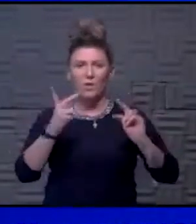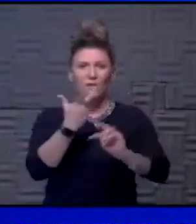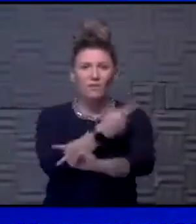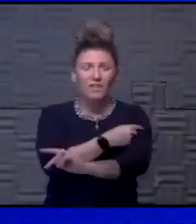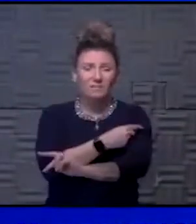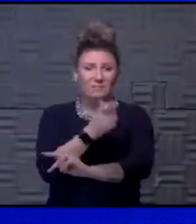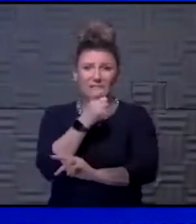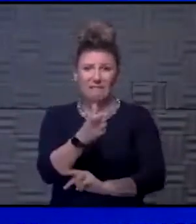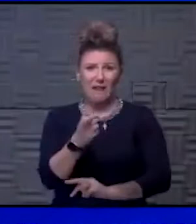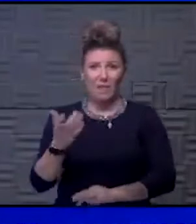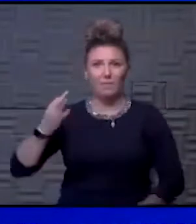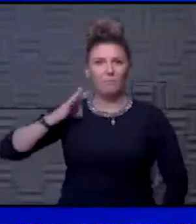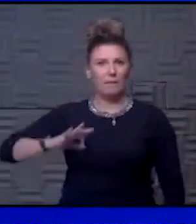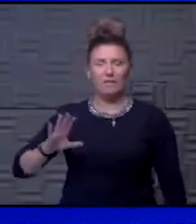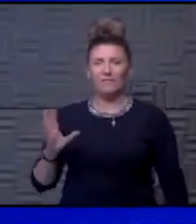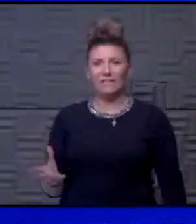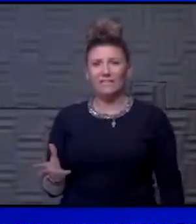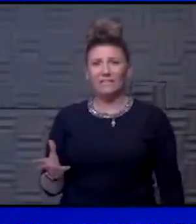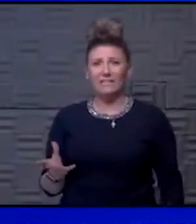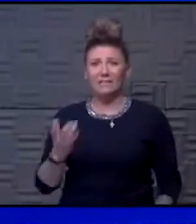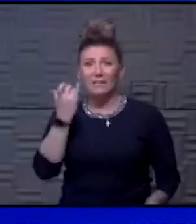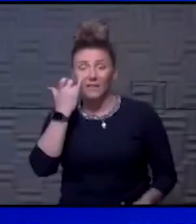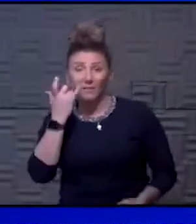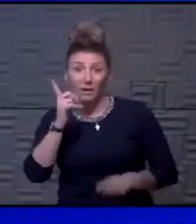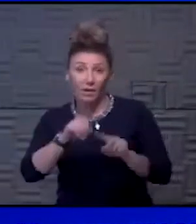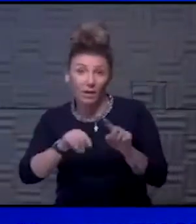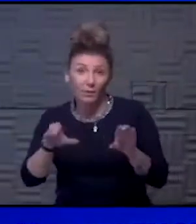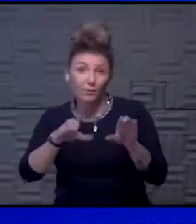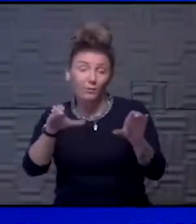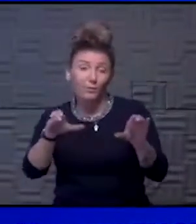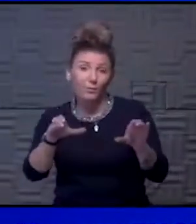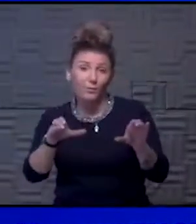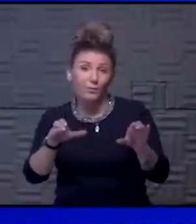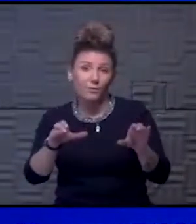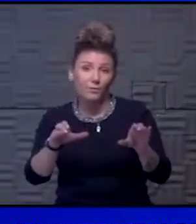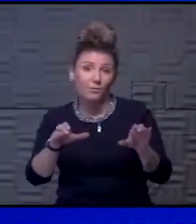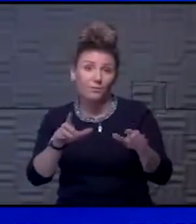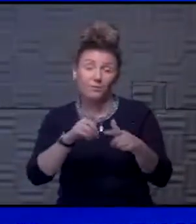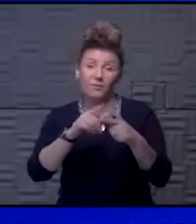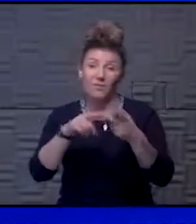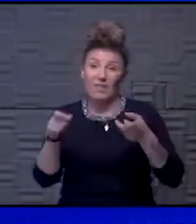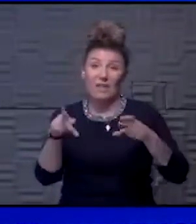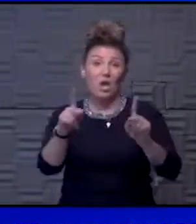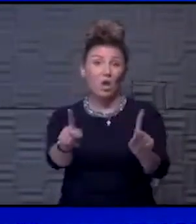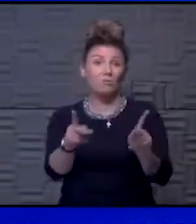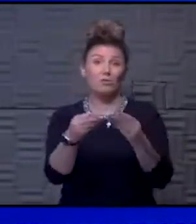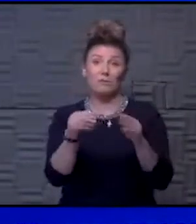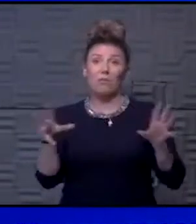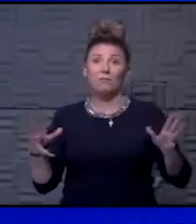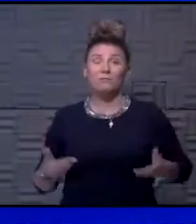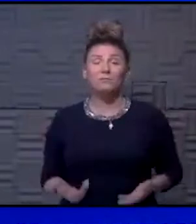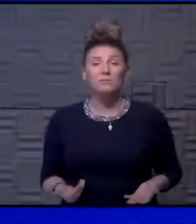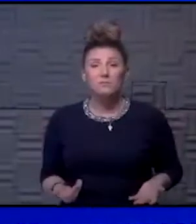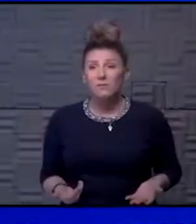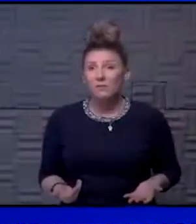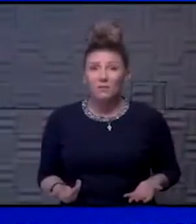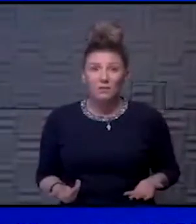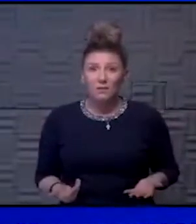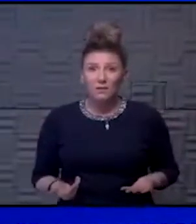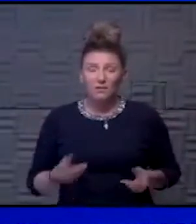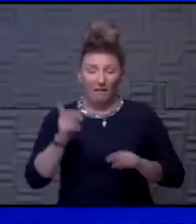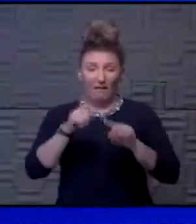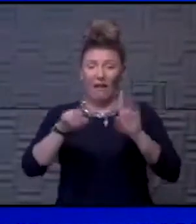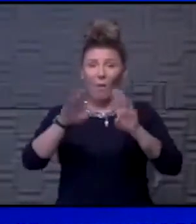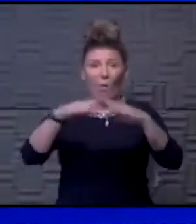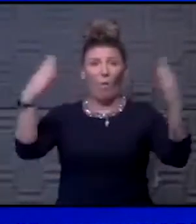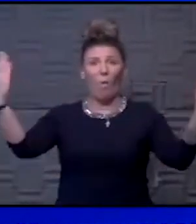same benefit, if we don't do those things, then we're losing our opportunity. to get to a point where there's less restriction. And I know